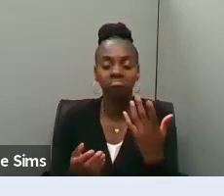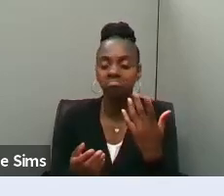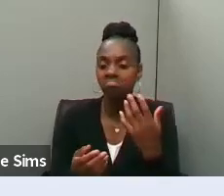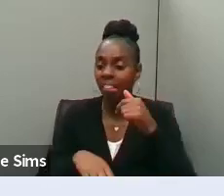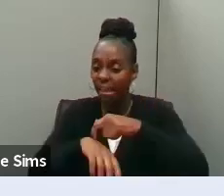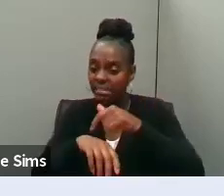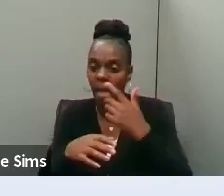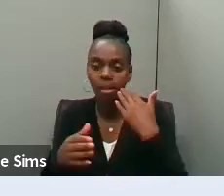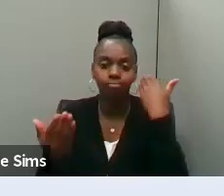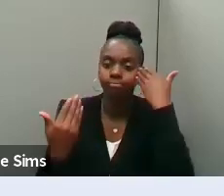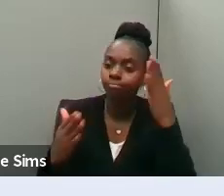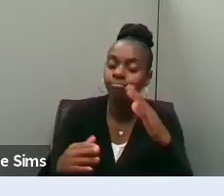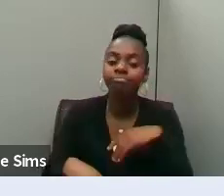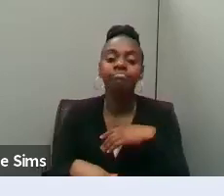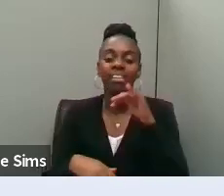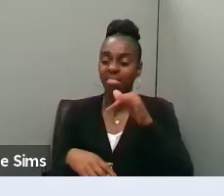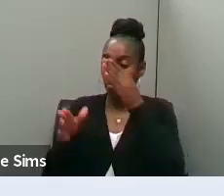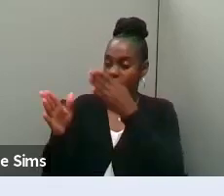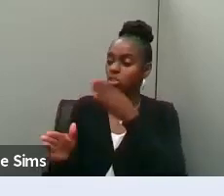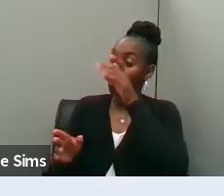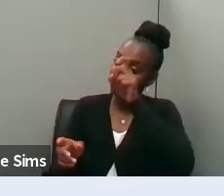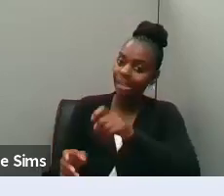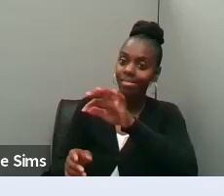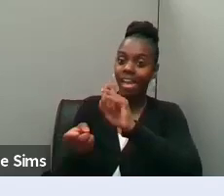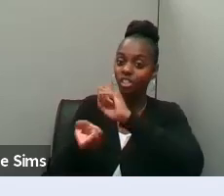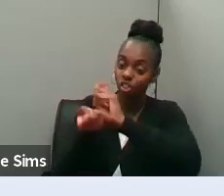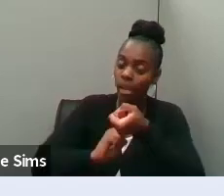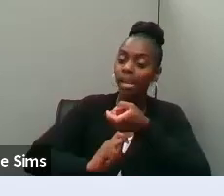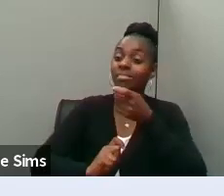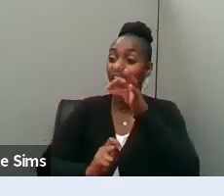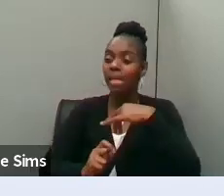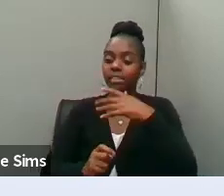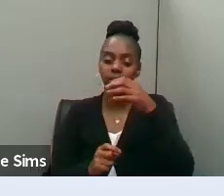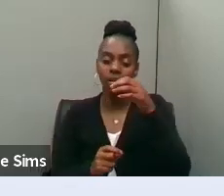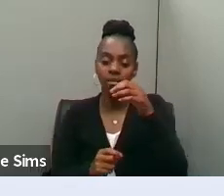person's going to be need that change, unless that's an undue hardship.